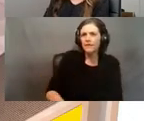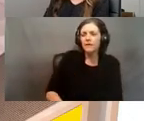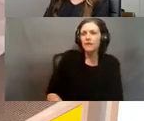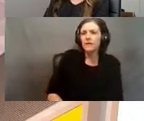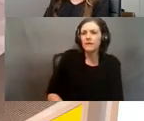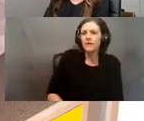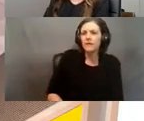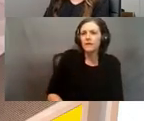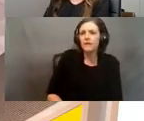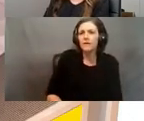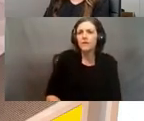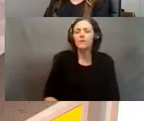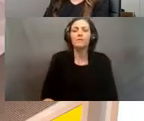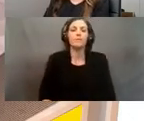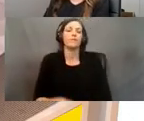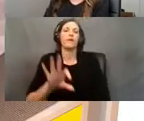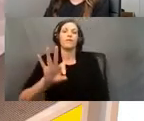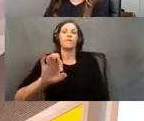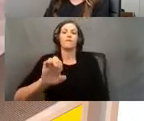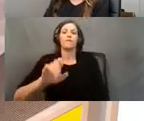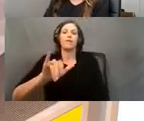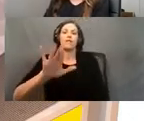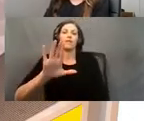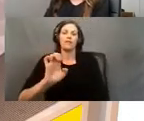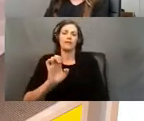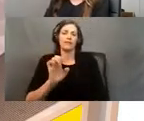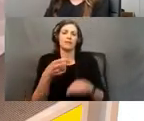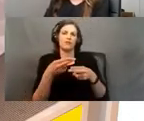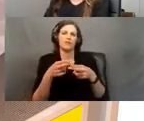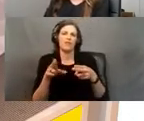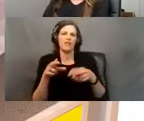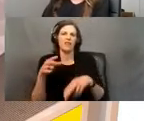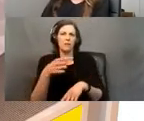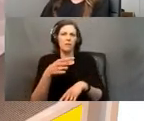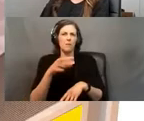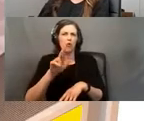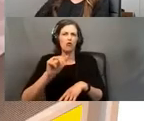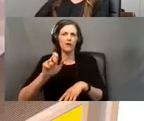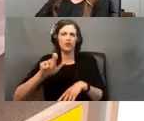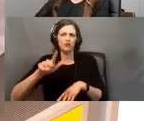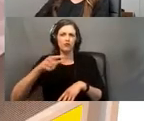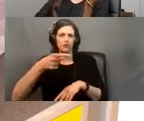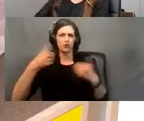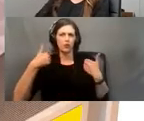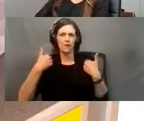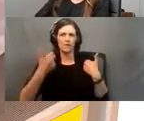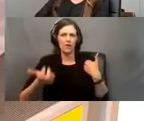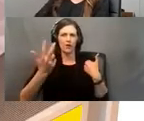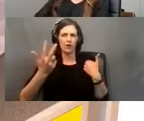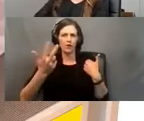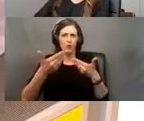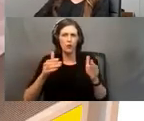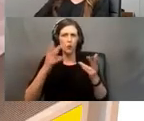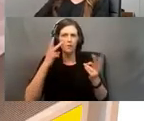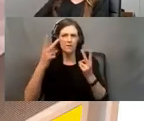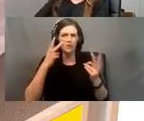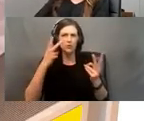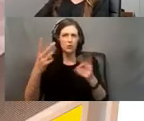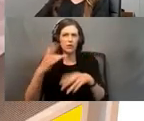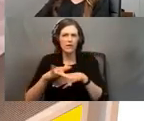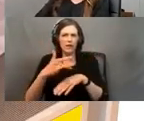I could say briefly and then, uh, Rachel, do you have that room, those three room visuals available?